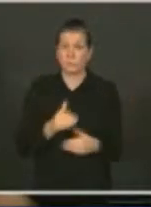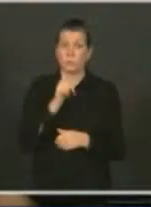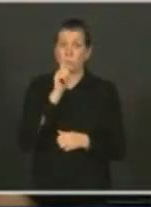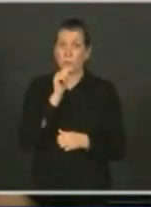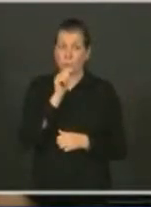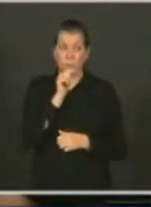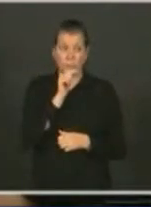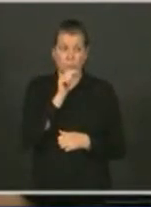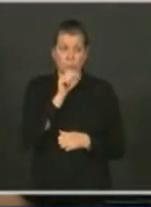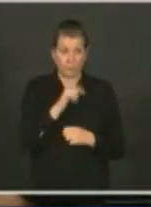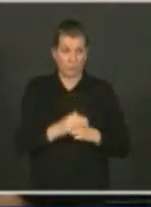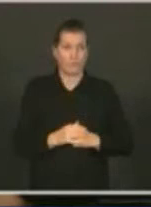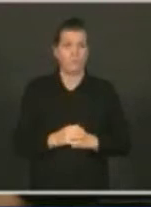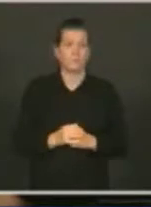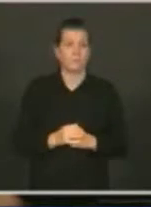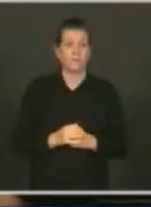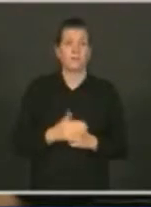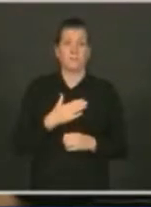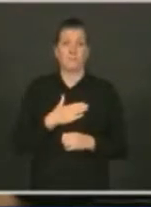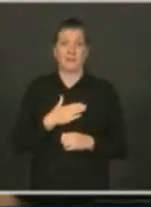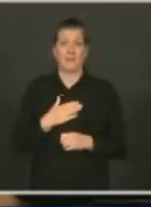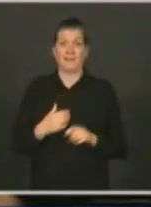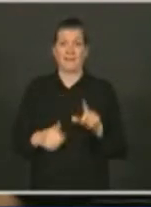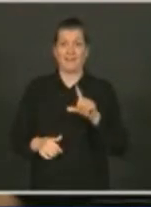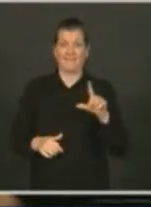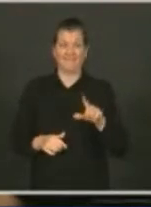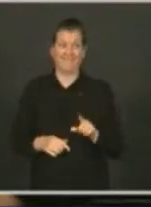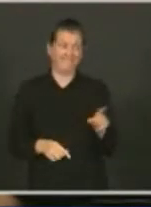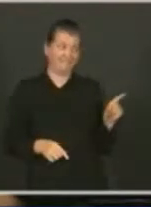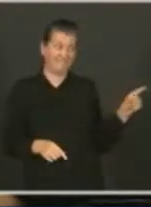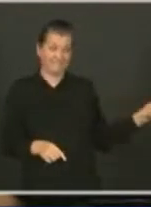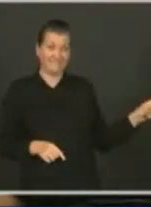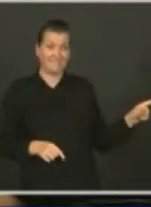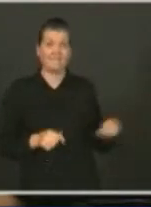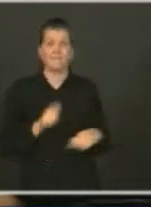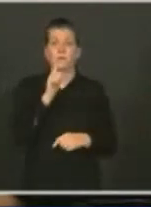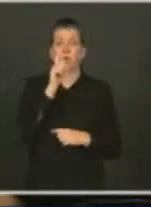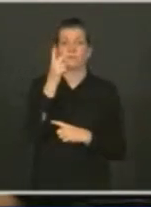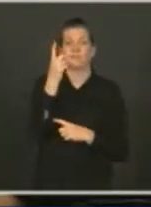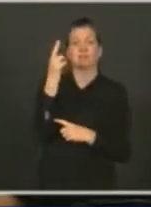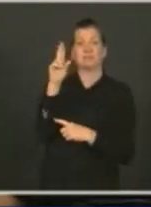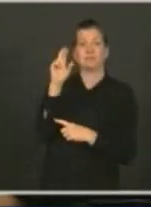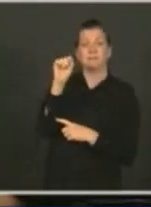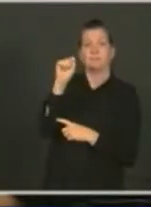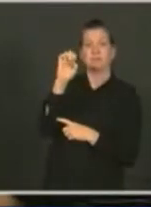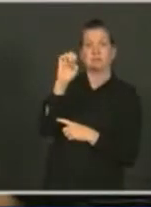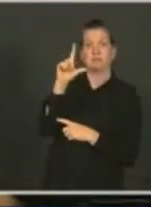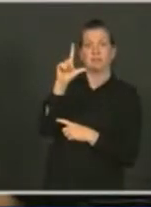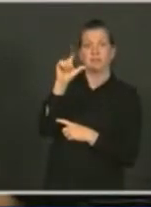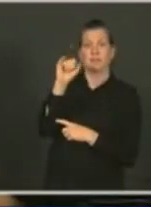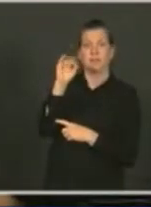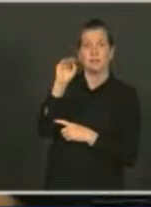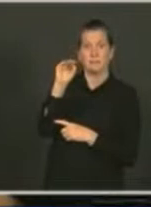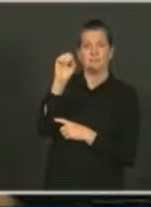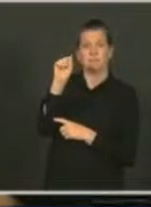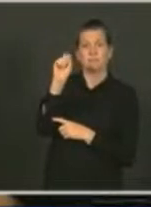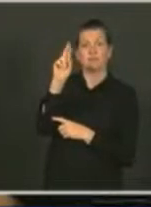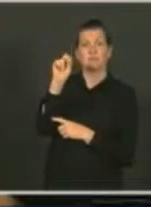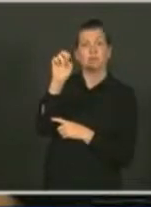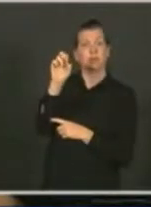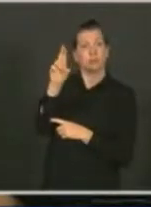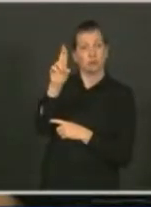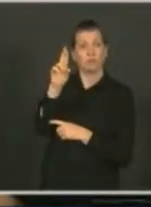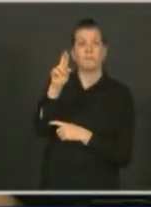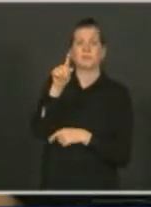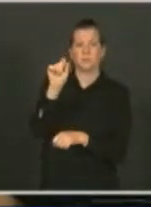On my very far left is Dr. Sooner. Dr. Sooner works at the emergency room at Rhode Island Hospital,